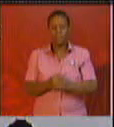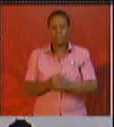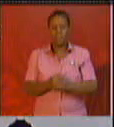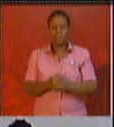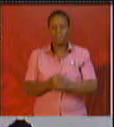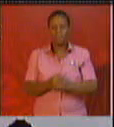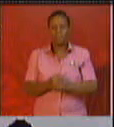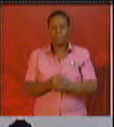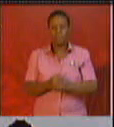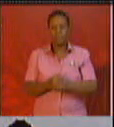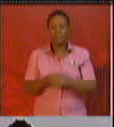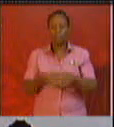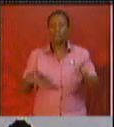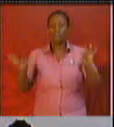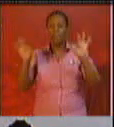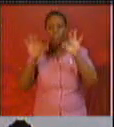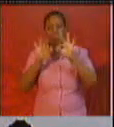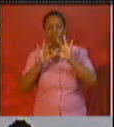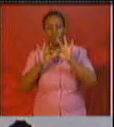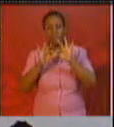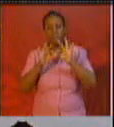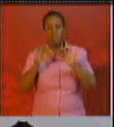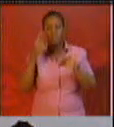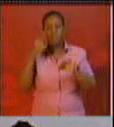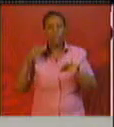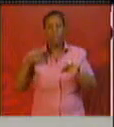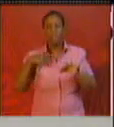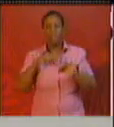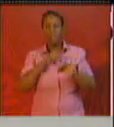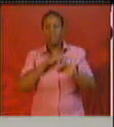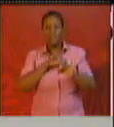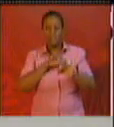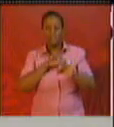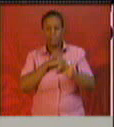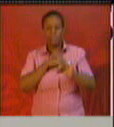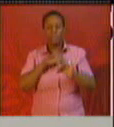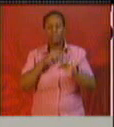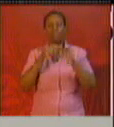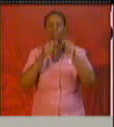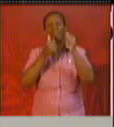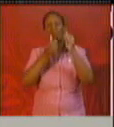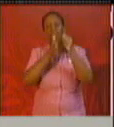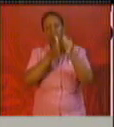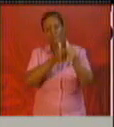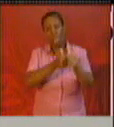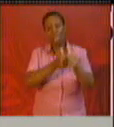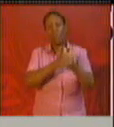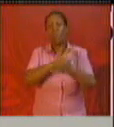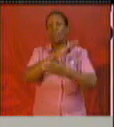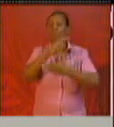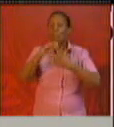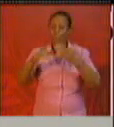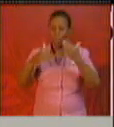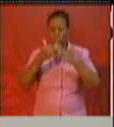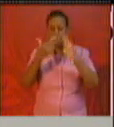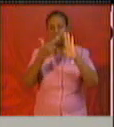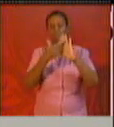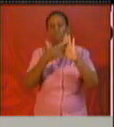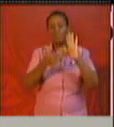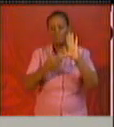before we deploy the vaccines? So that emergency use authorization is part of